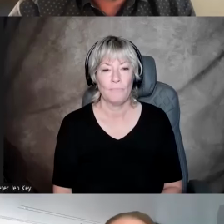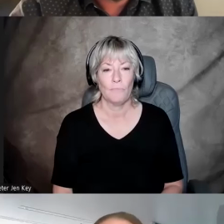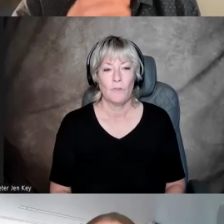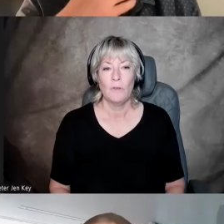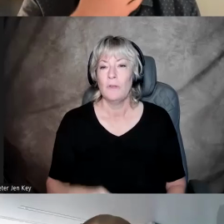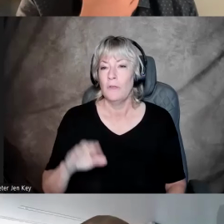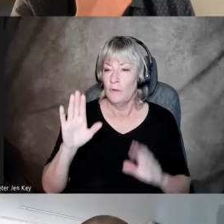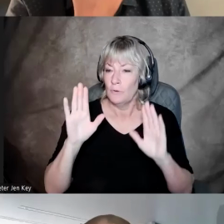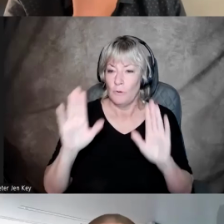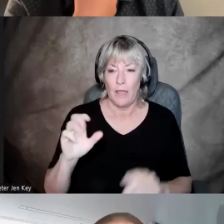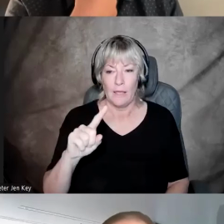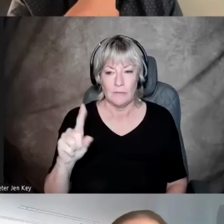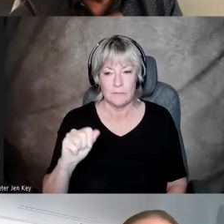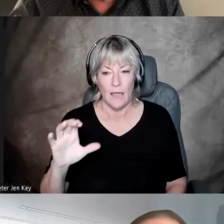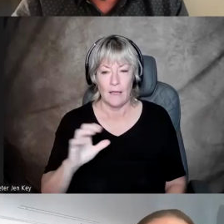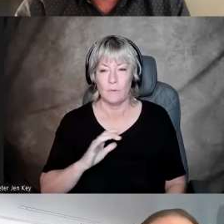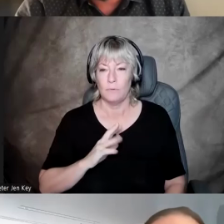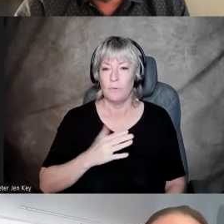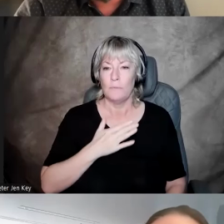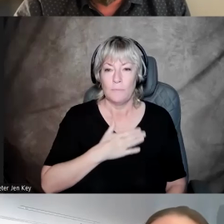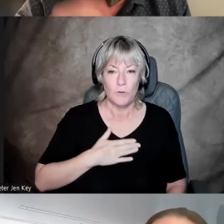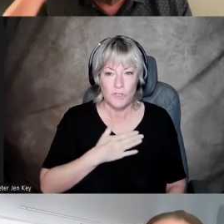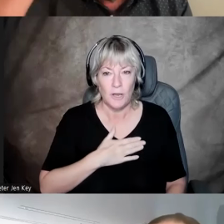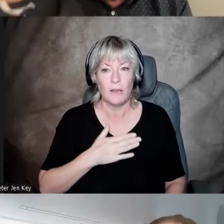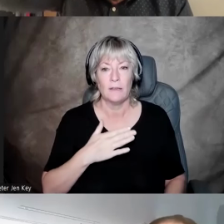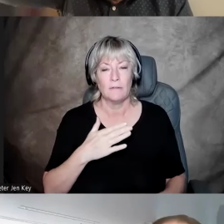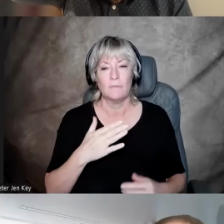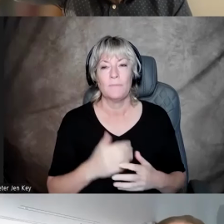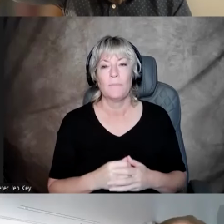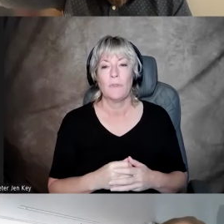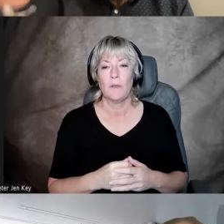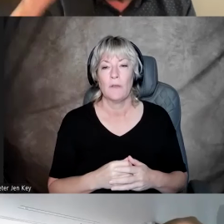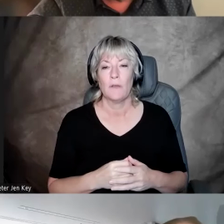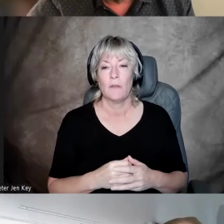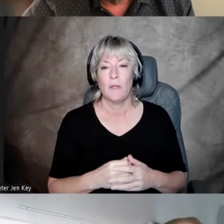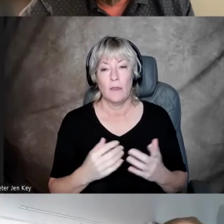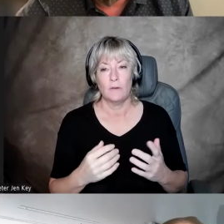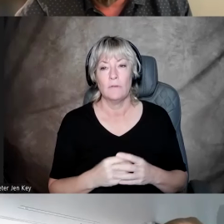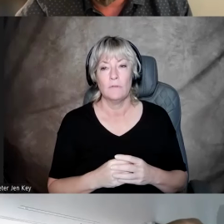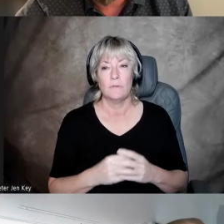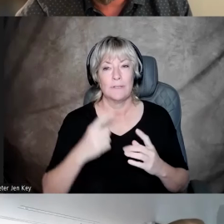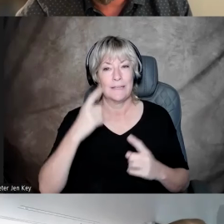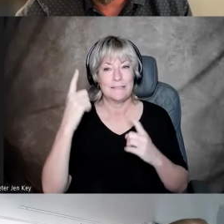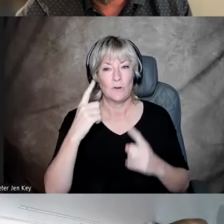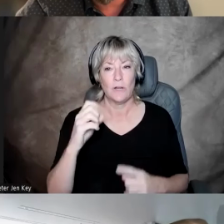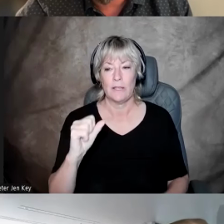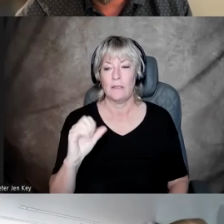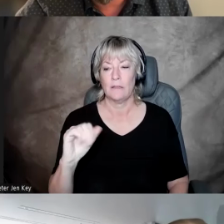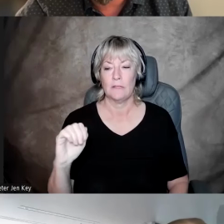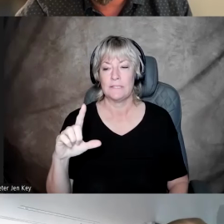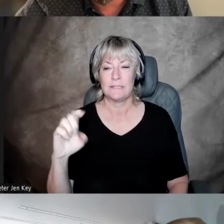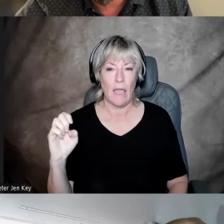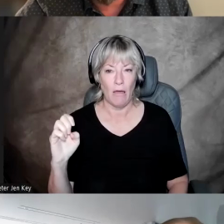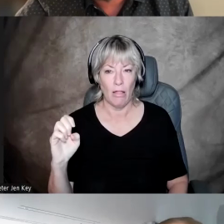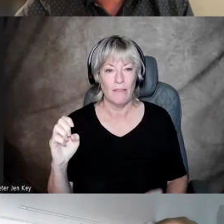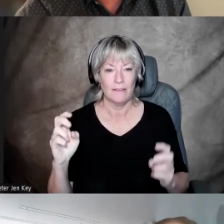Great stuff, Zach. Really, really appreciate that. And considering the scale issues that we have, I mean,